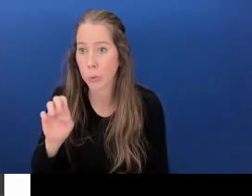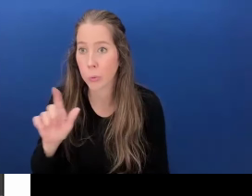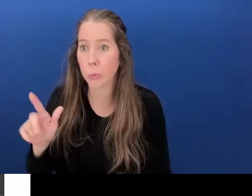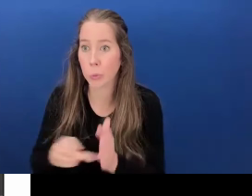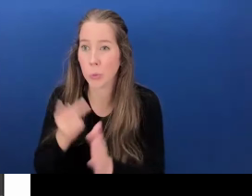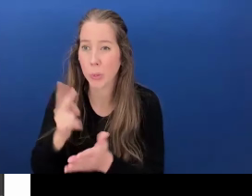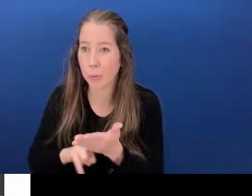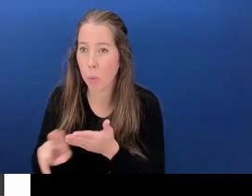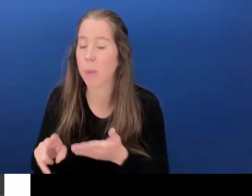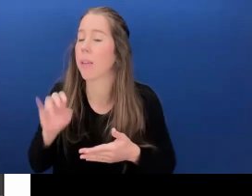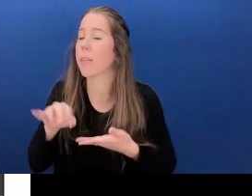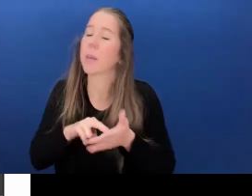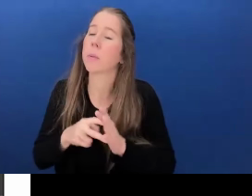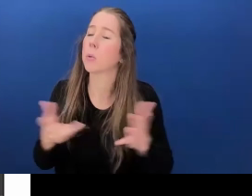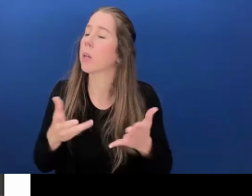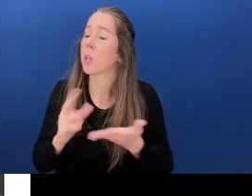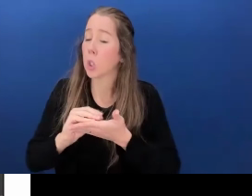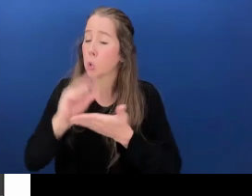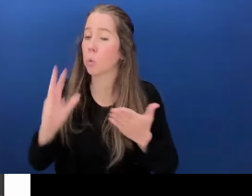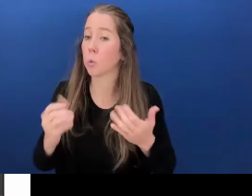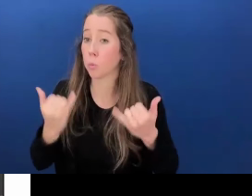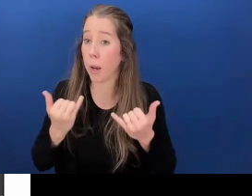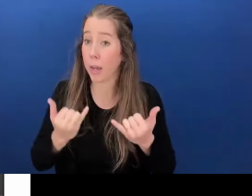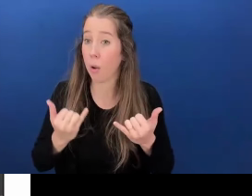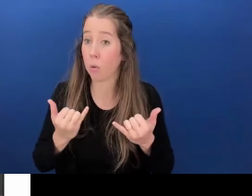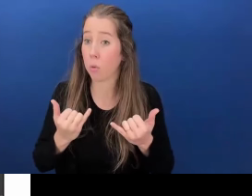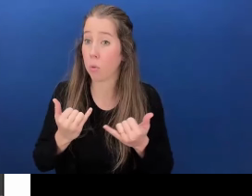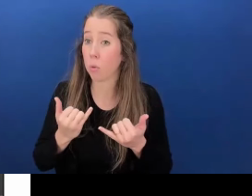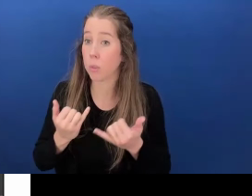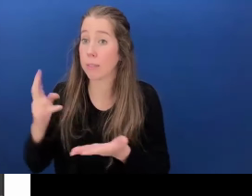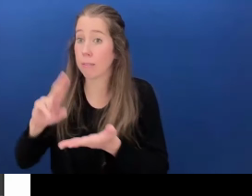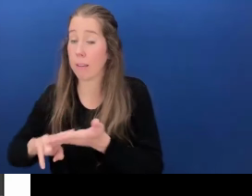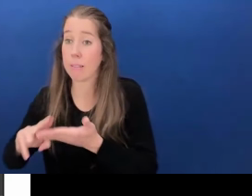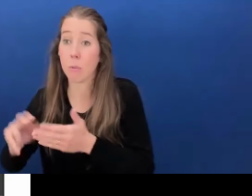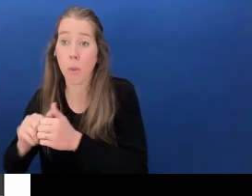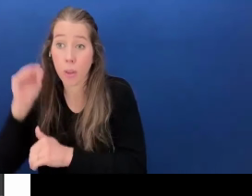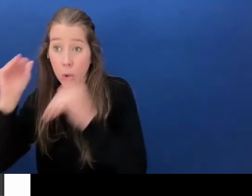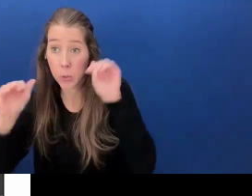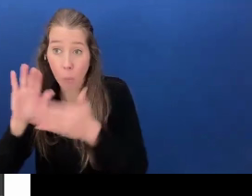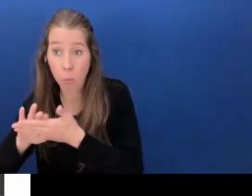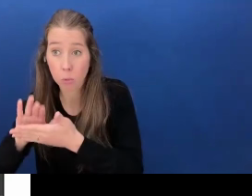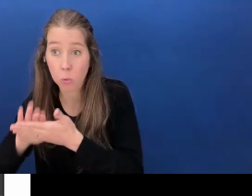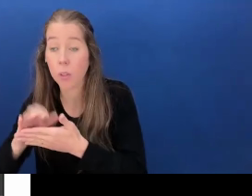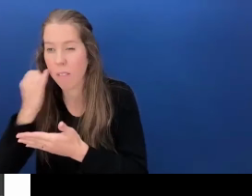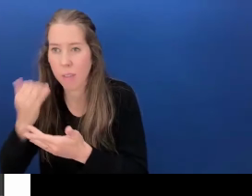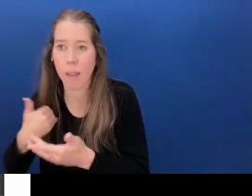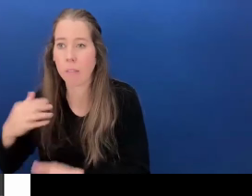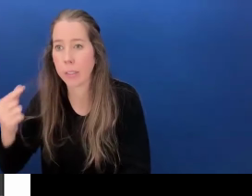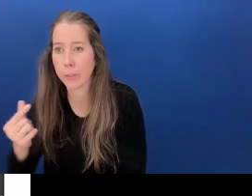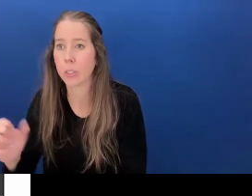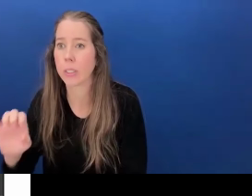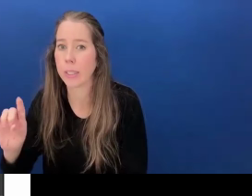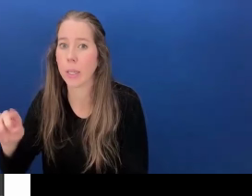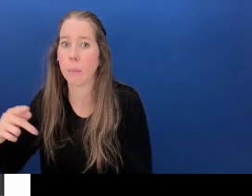enrollment allows is for students who are currently enrolled in an adult school. If they're enrolled in a GED program or a